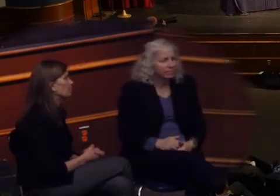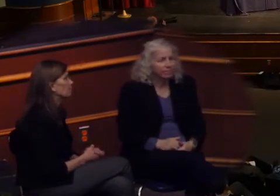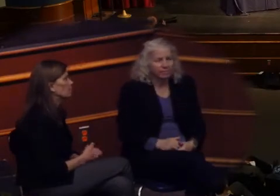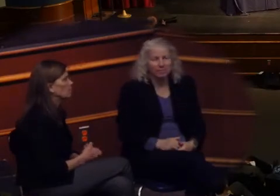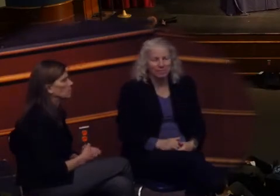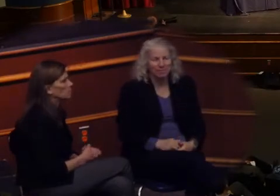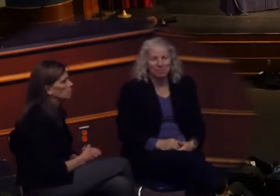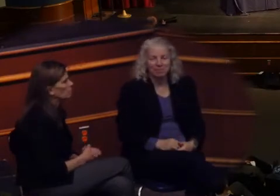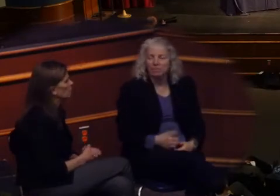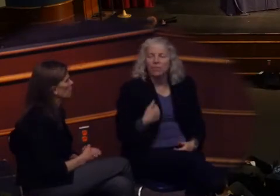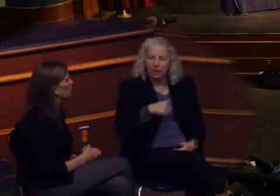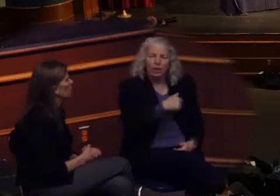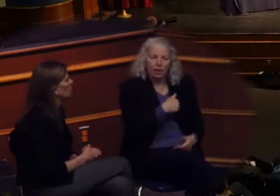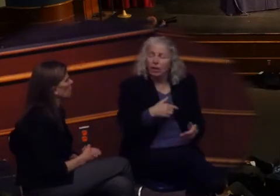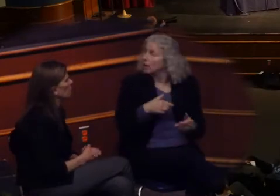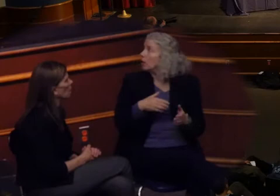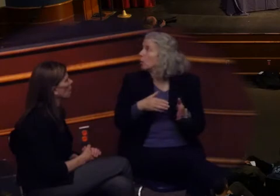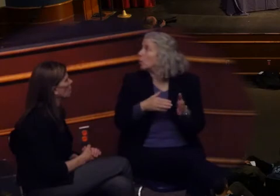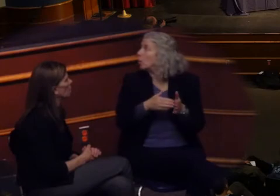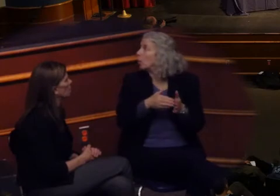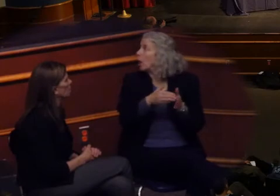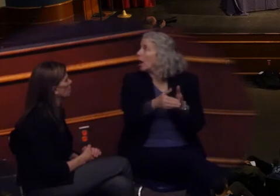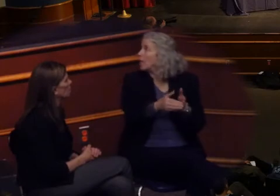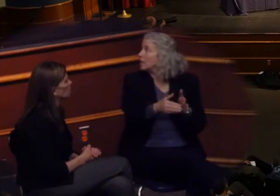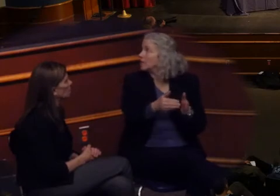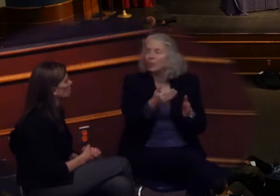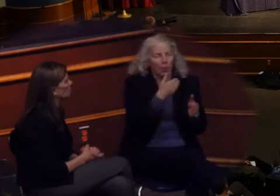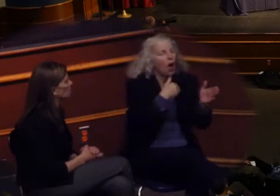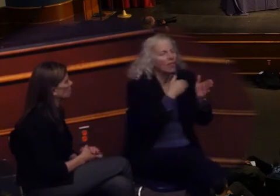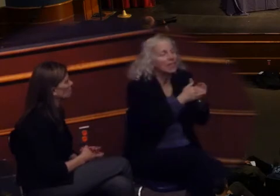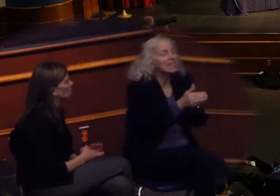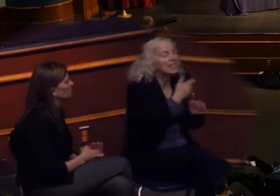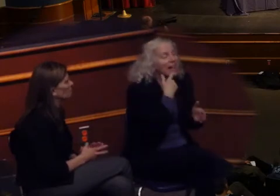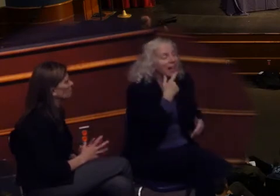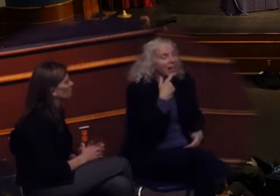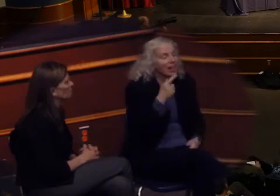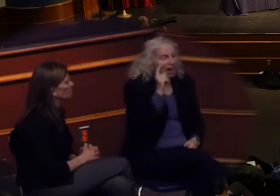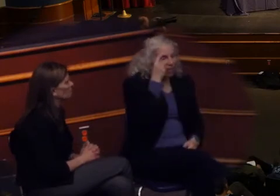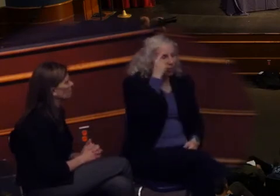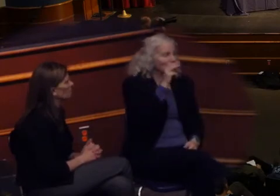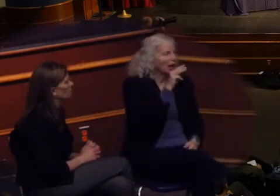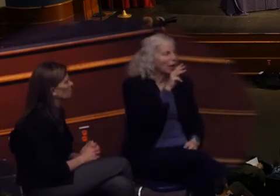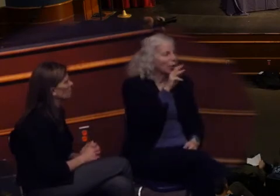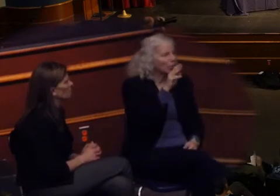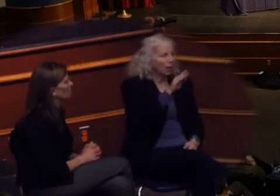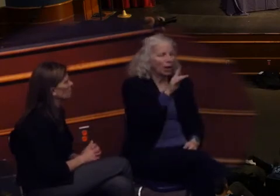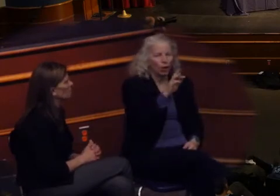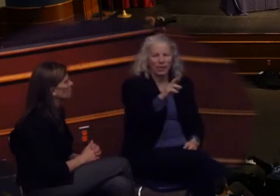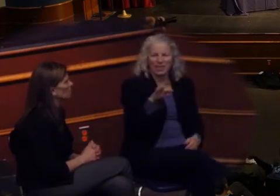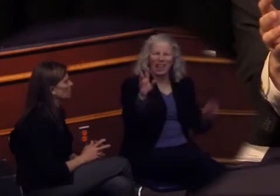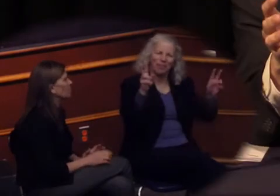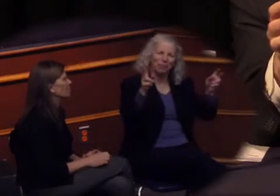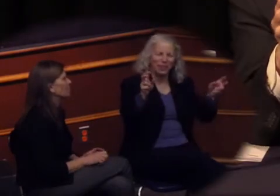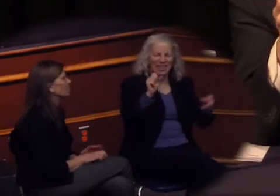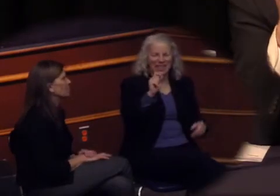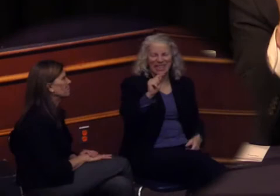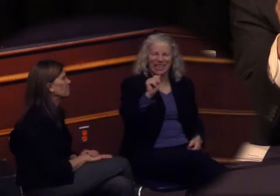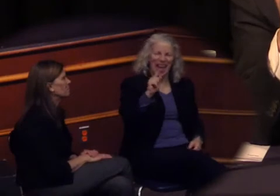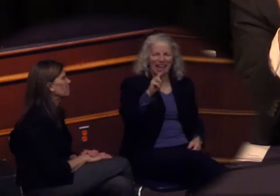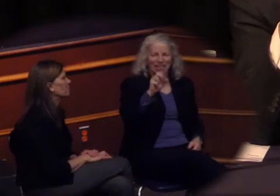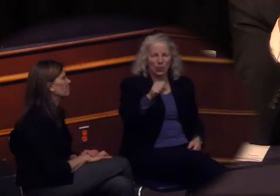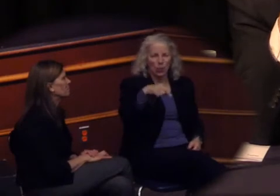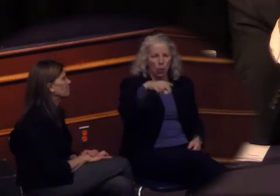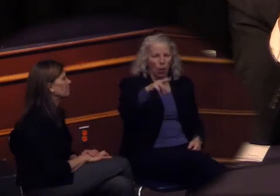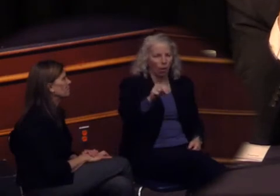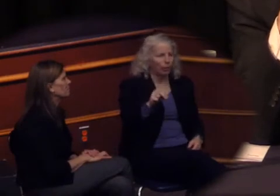You know, we often describe Governor Baker as a status quo governor, because he doesn't do anything. This is an